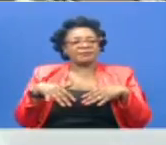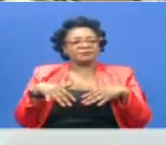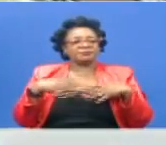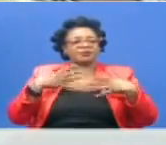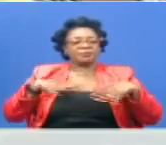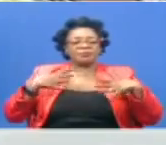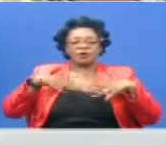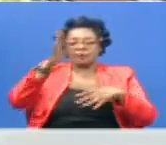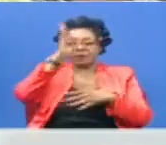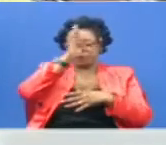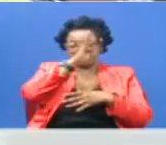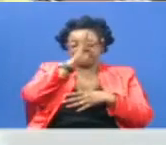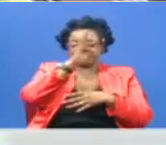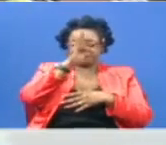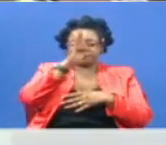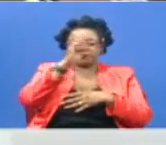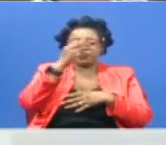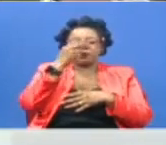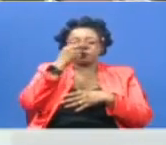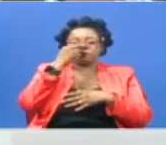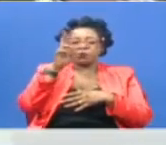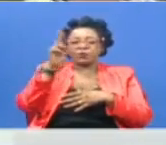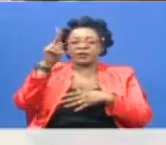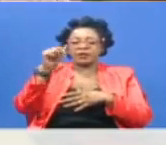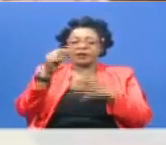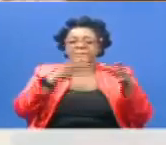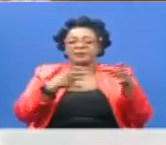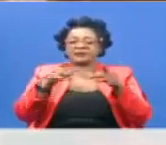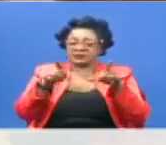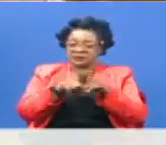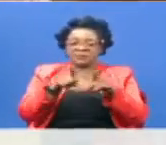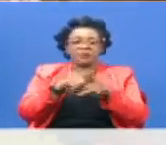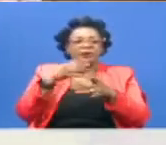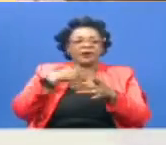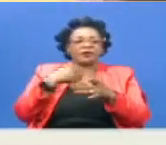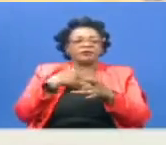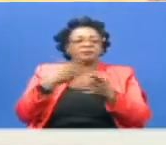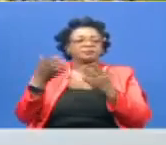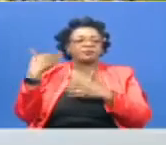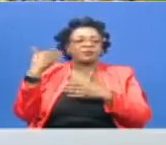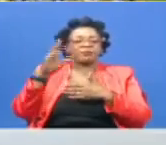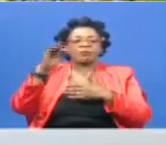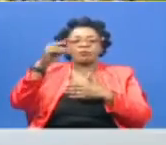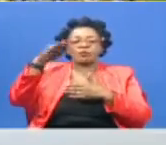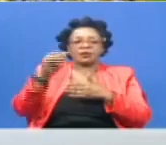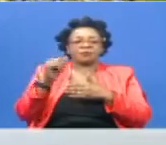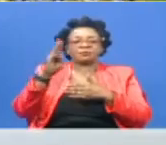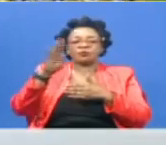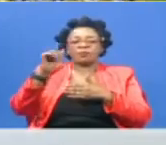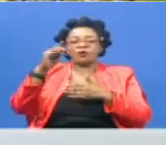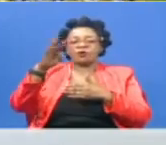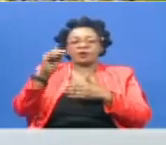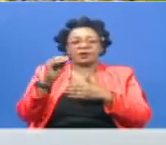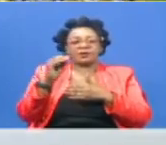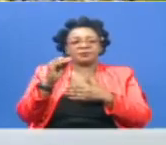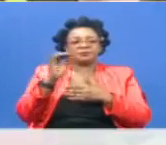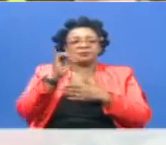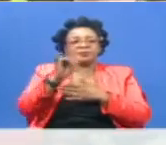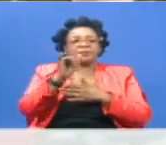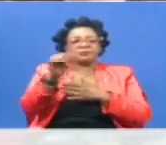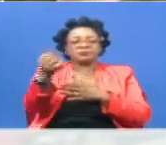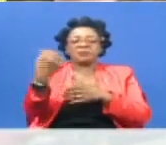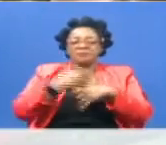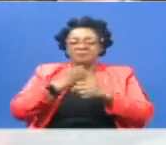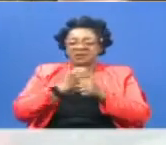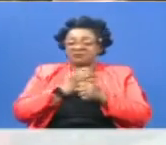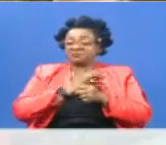Bungoma. President William Ruto's UDA party has fielded former Bumula MP Moses Mwambu Mabonga, a move that has sent shivers